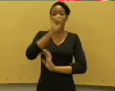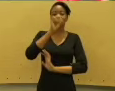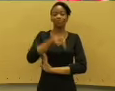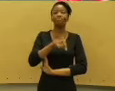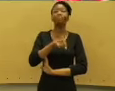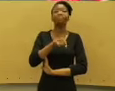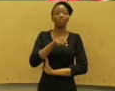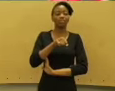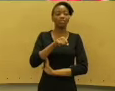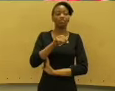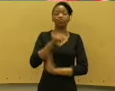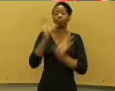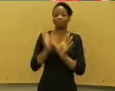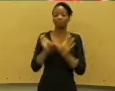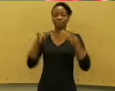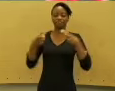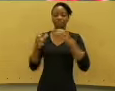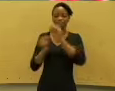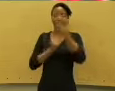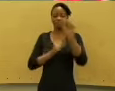12 o'clock. Okay.